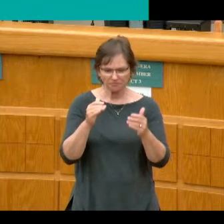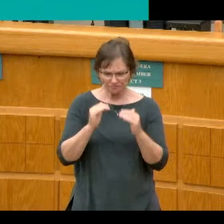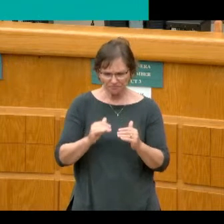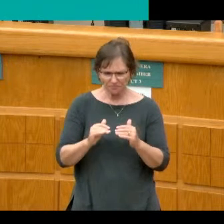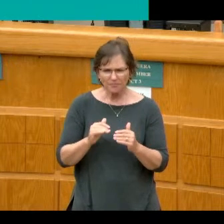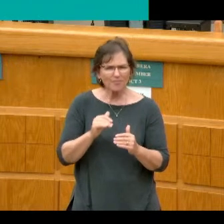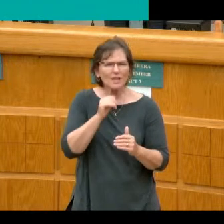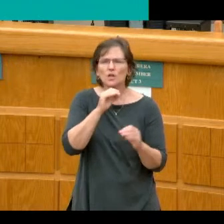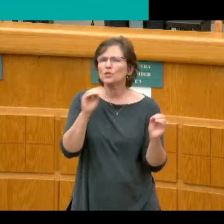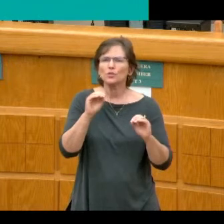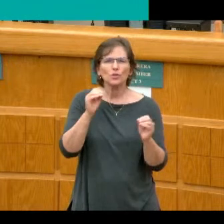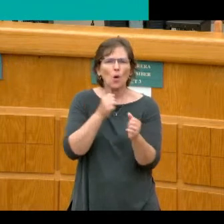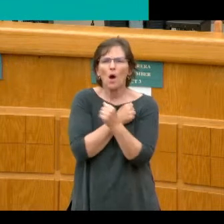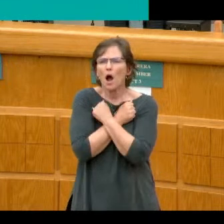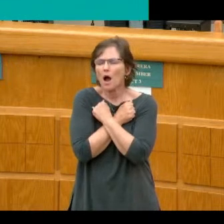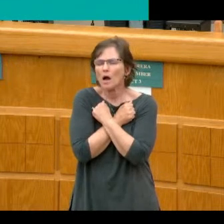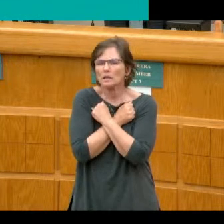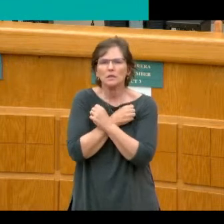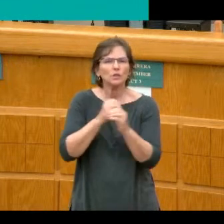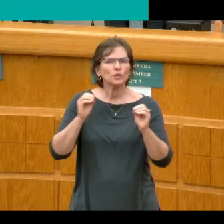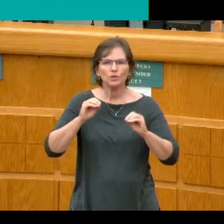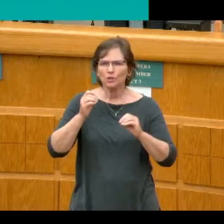another table for other household.